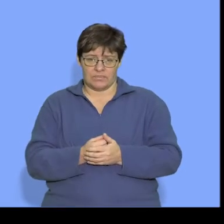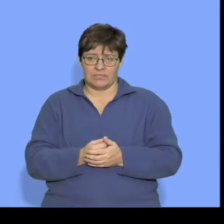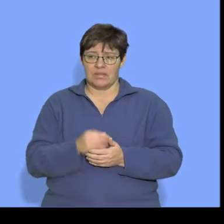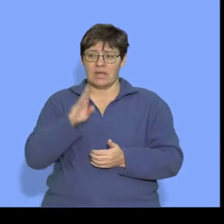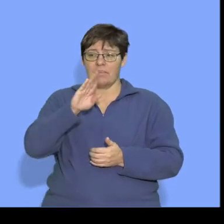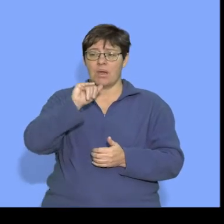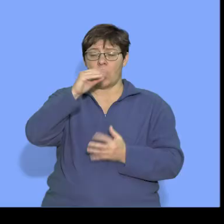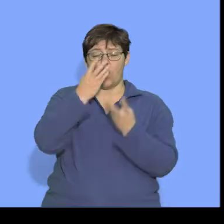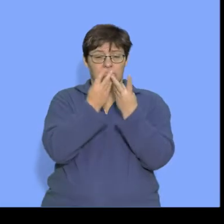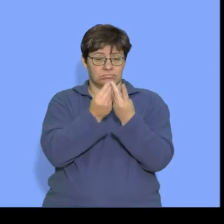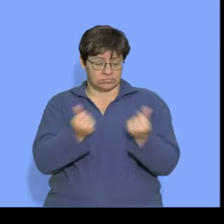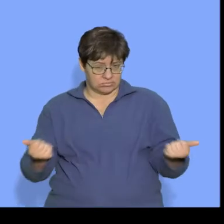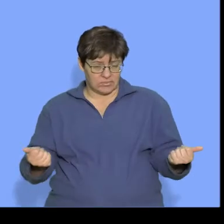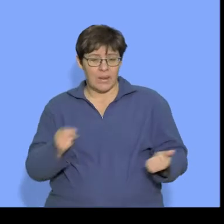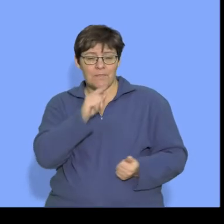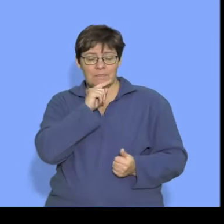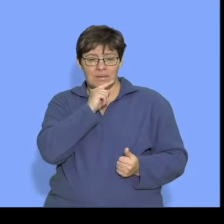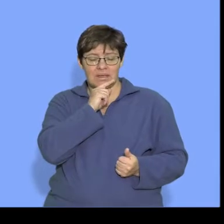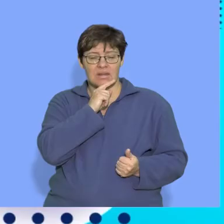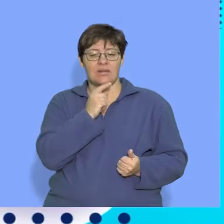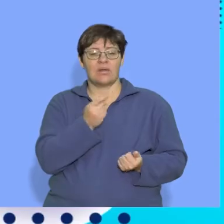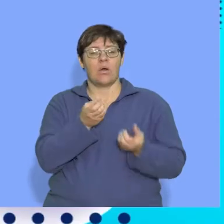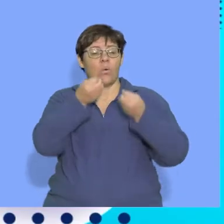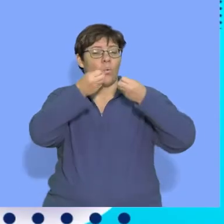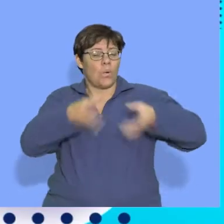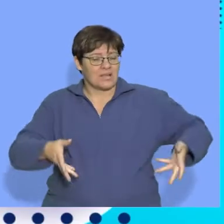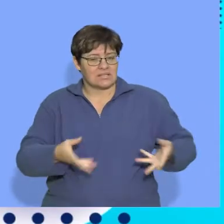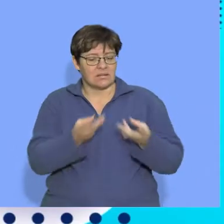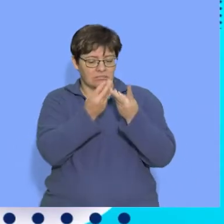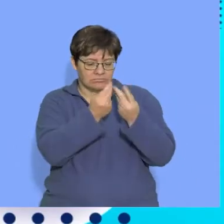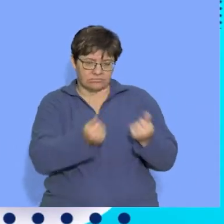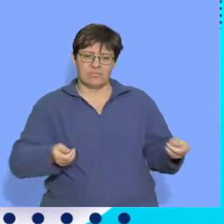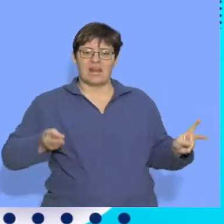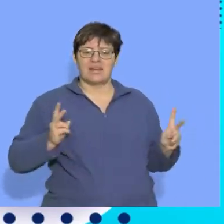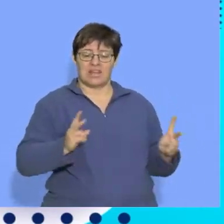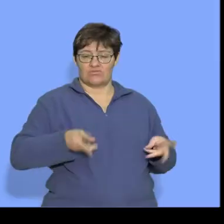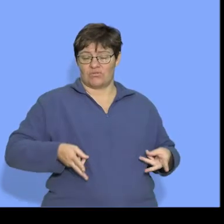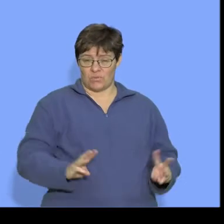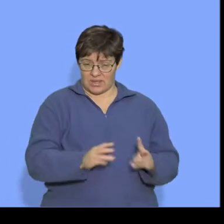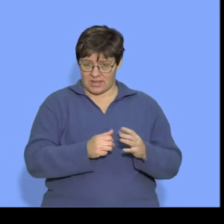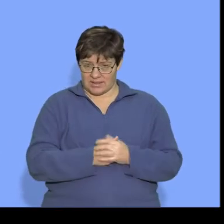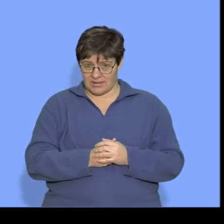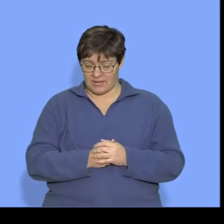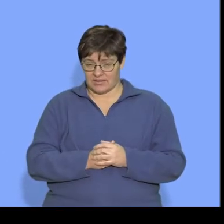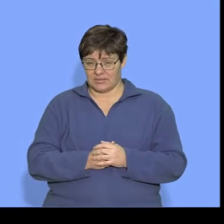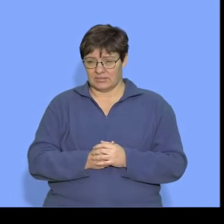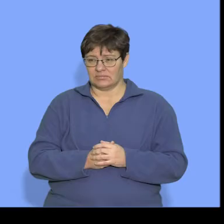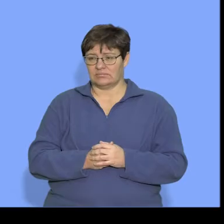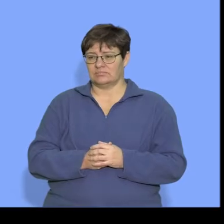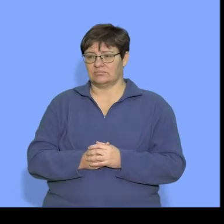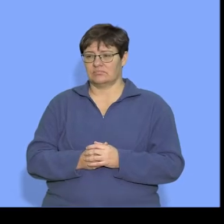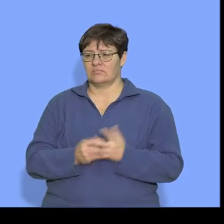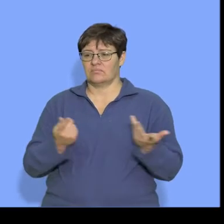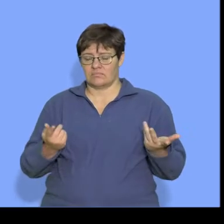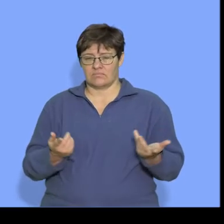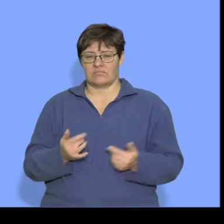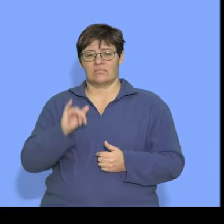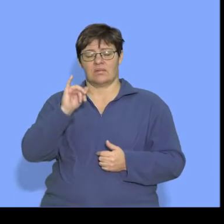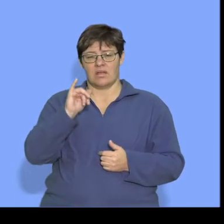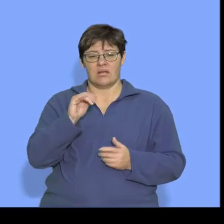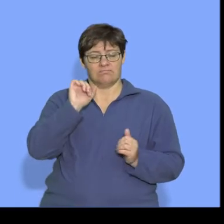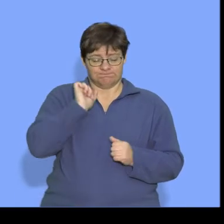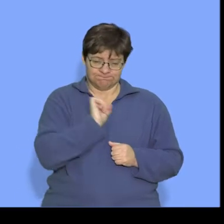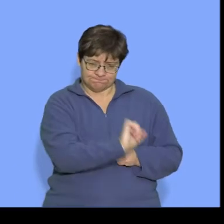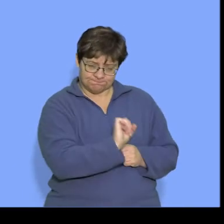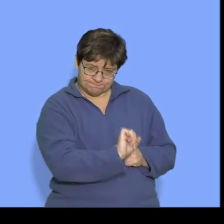biodegradable refers to waste that can be degraded naturally. I mentioned the term